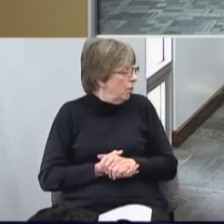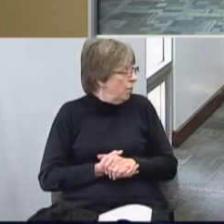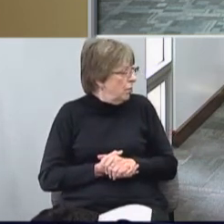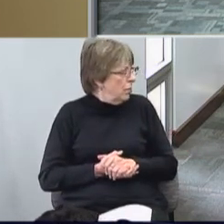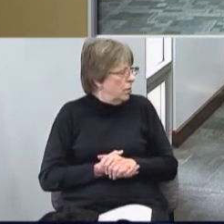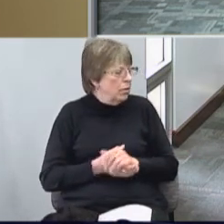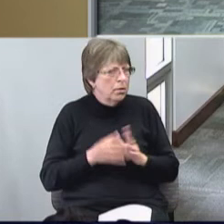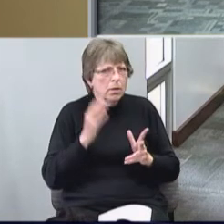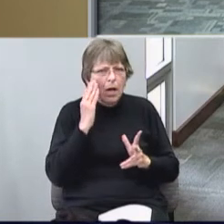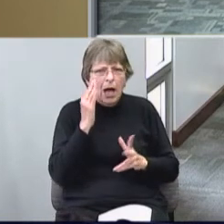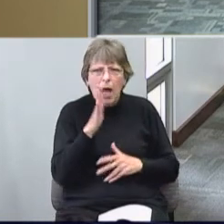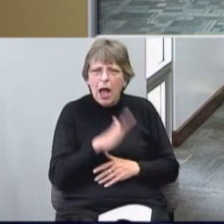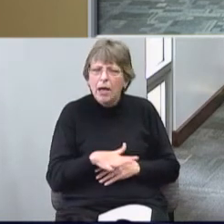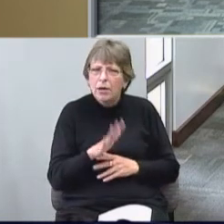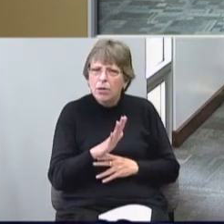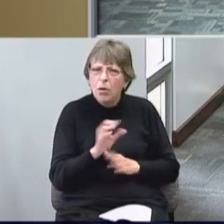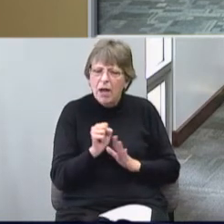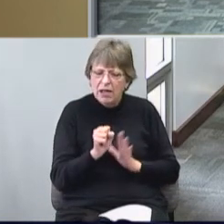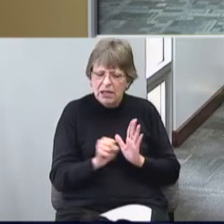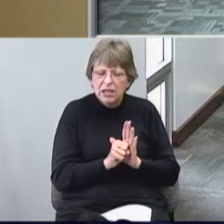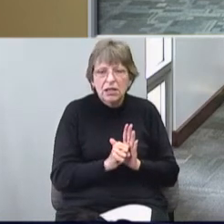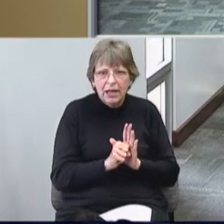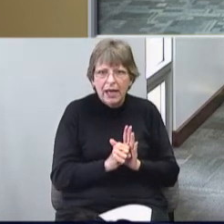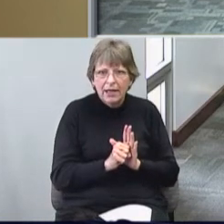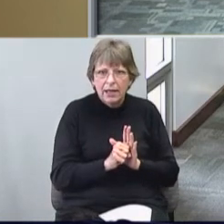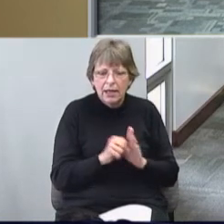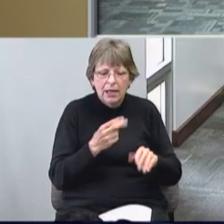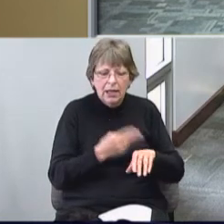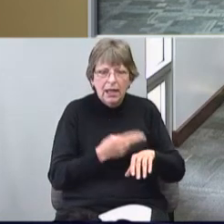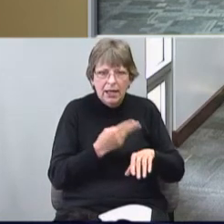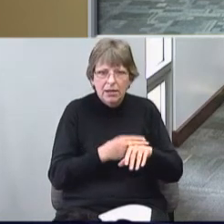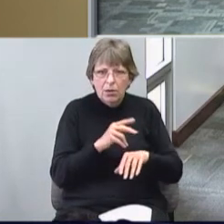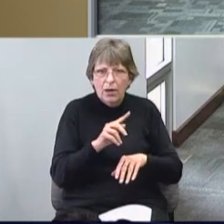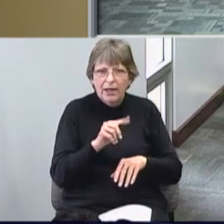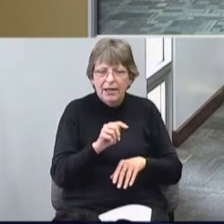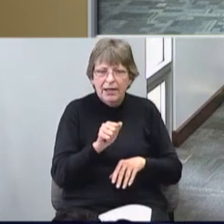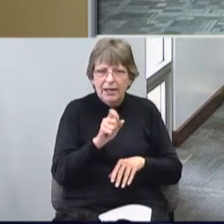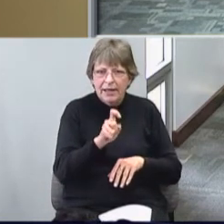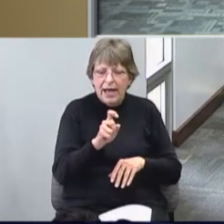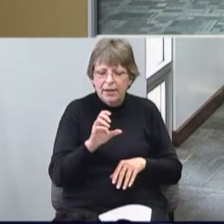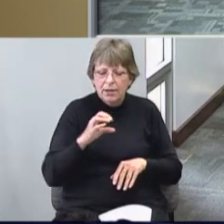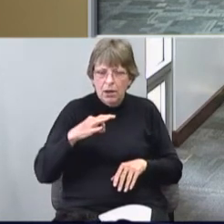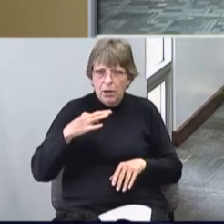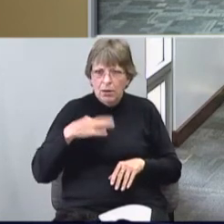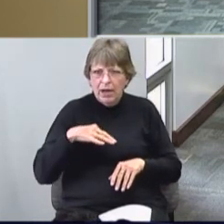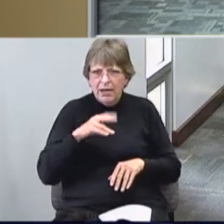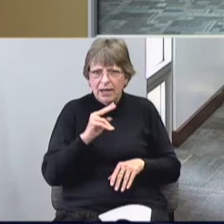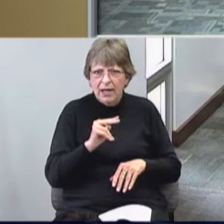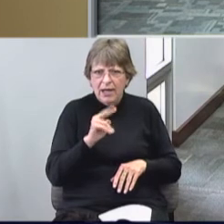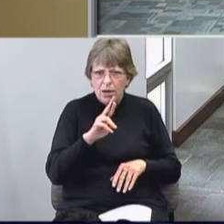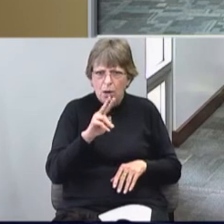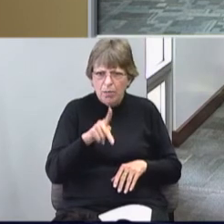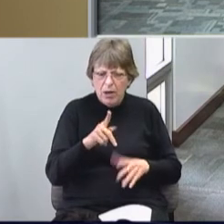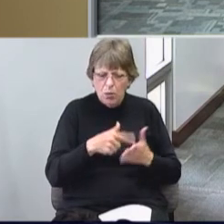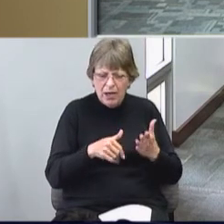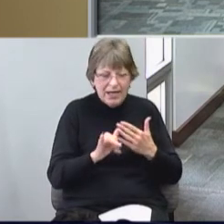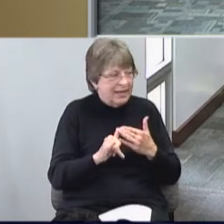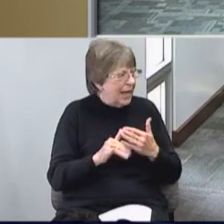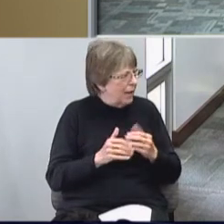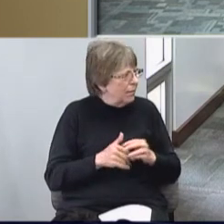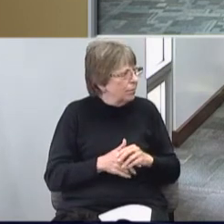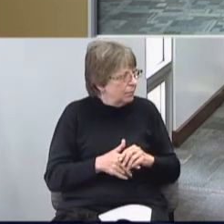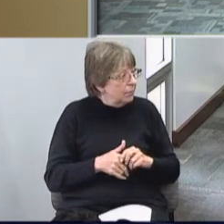Jana, I know about the state historic tax credit being 25%. The NRP, could you talk about that briefly? Yeah, that's